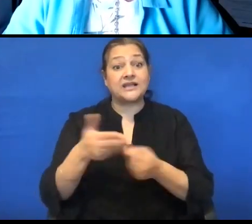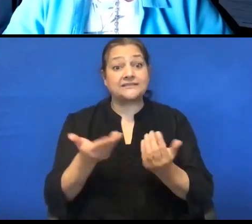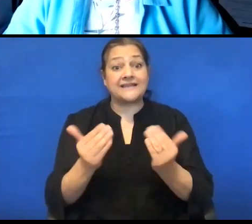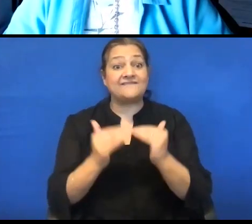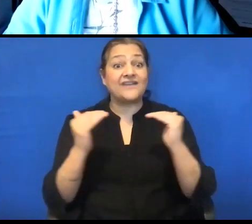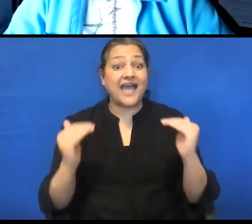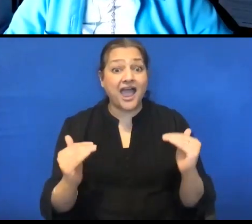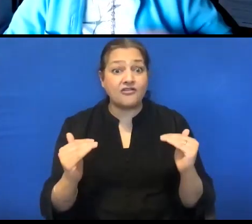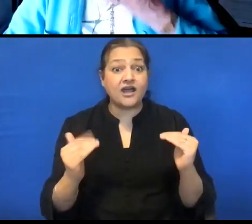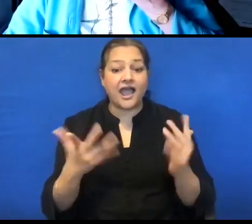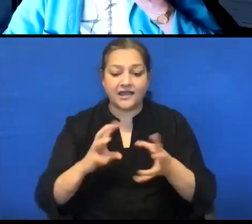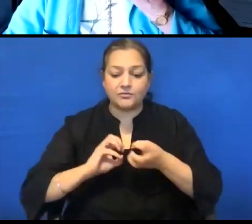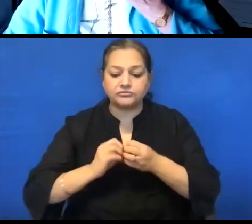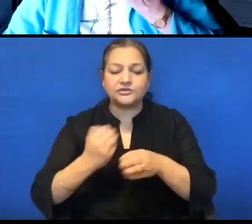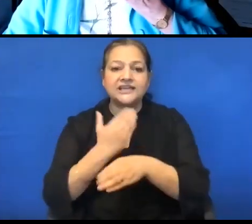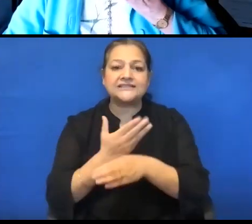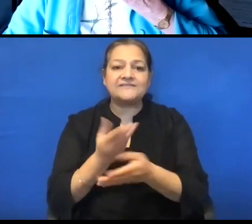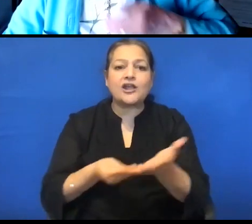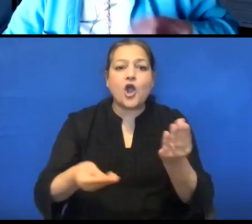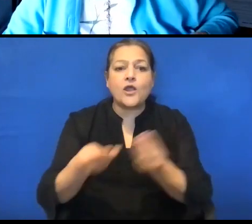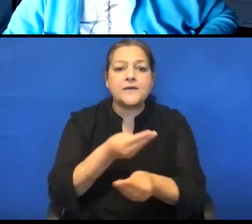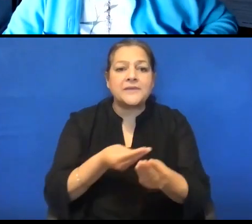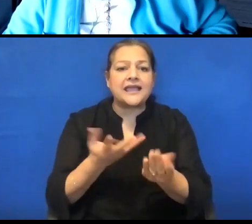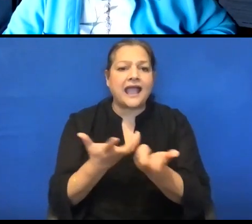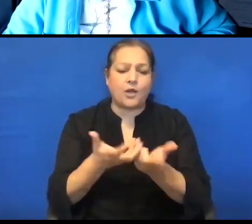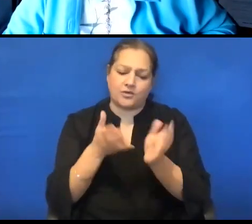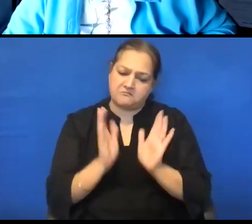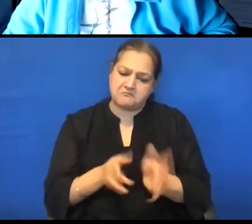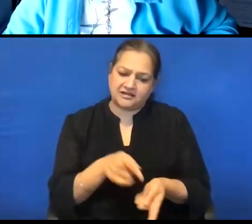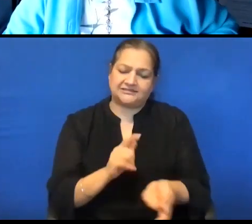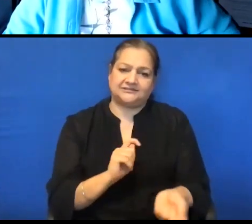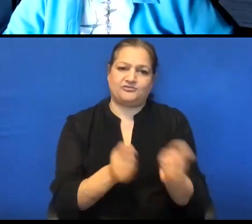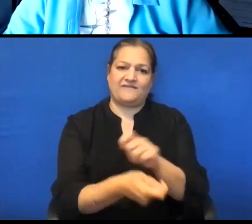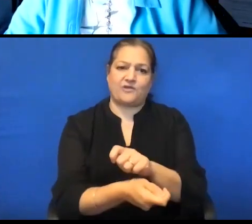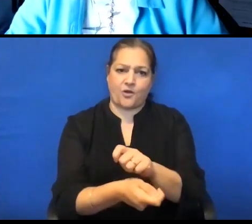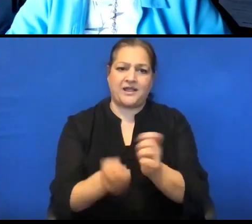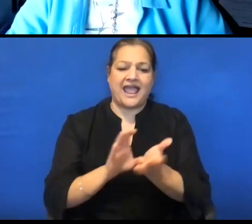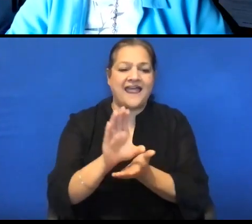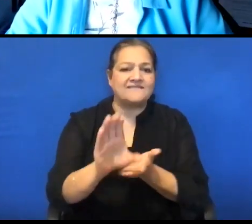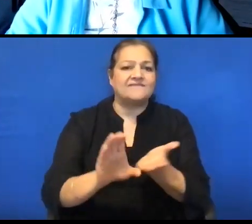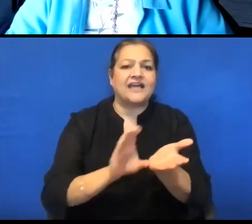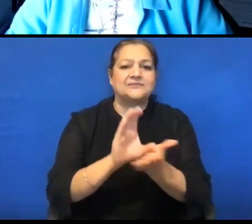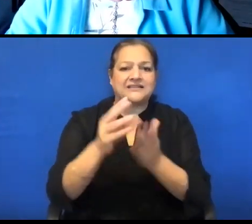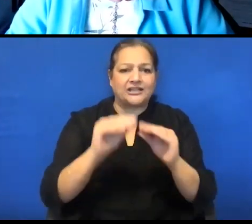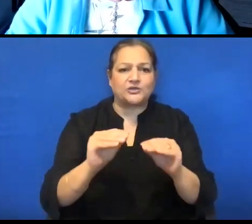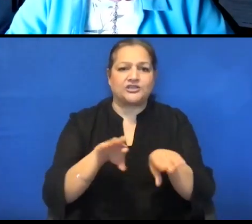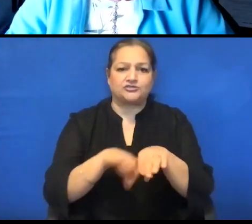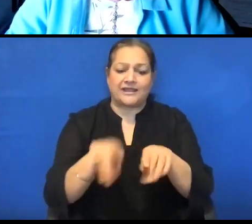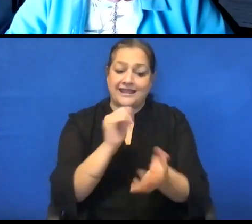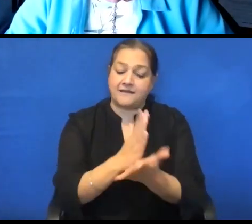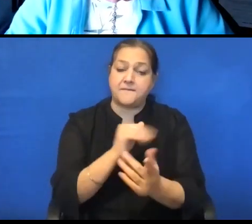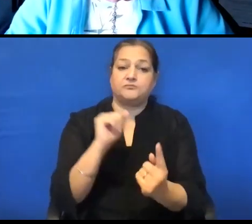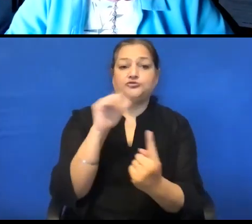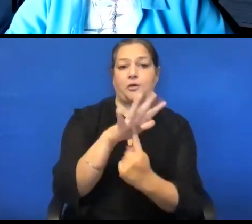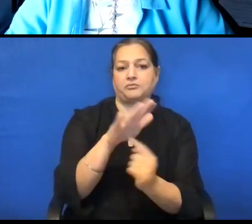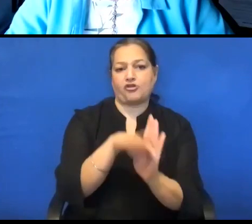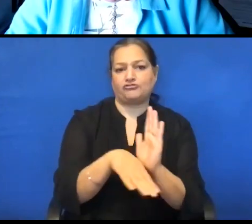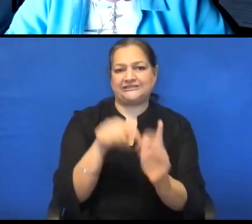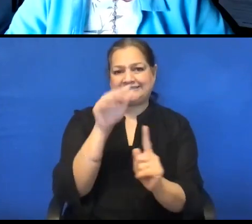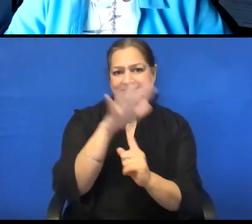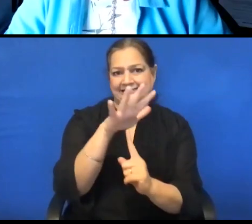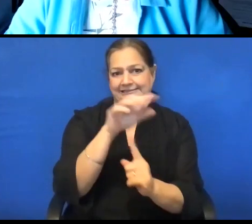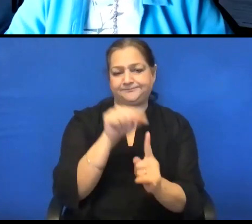economy too, we must reform it and make investment in education and training a top priority. And make sure extra